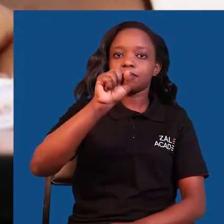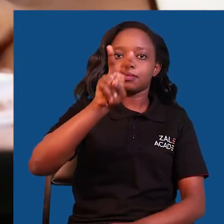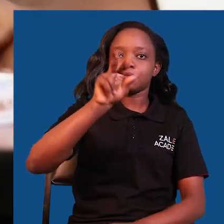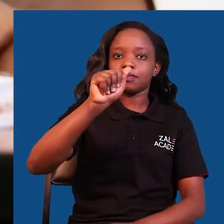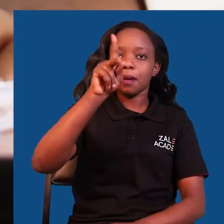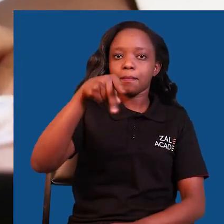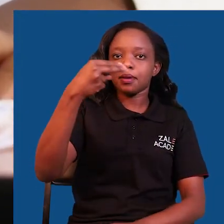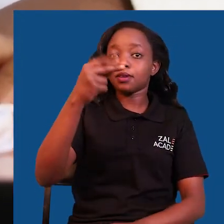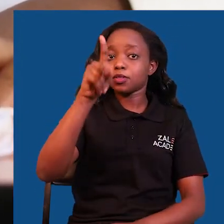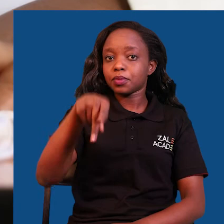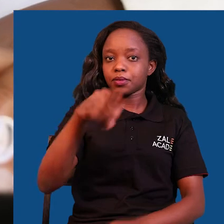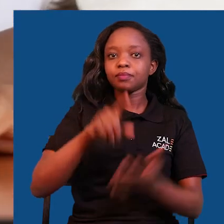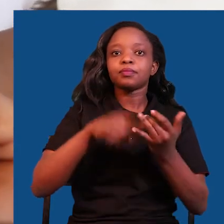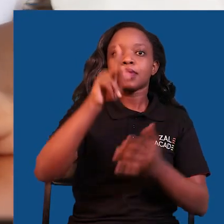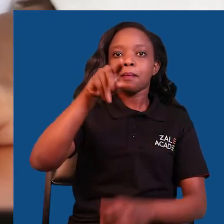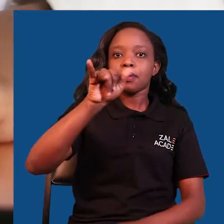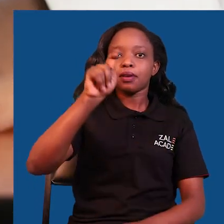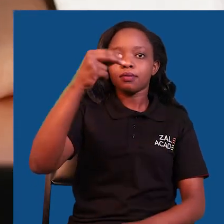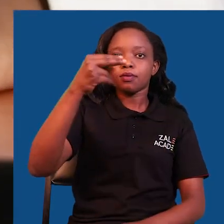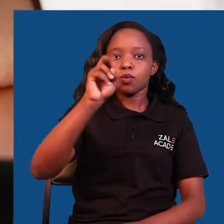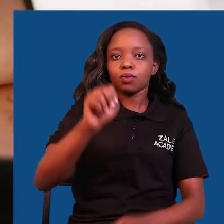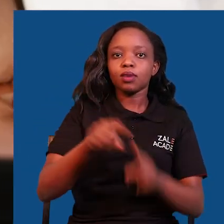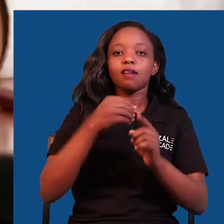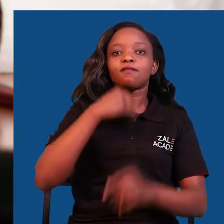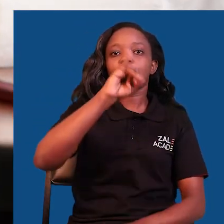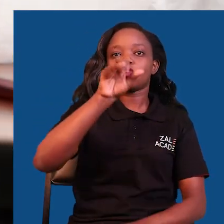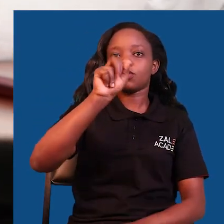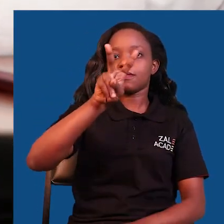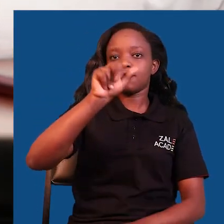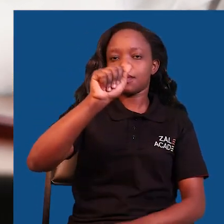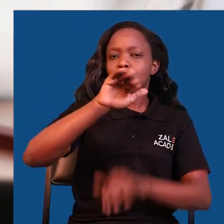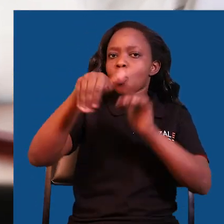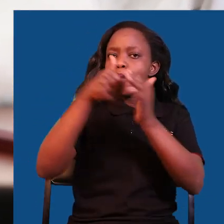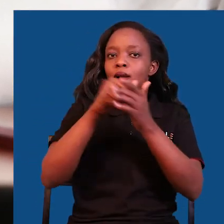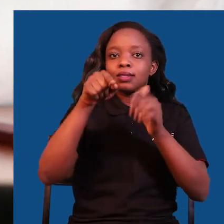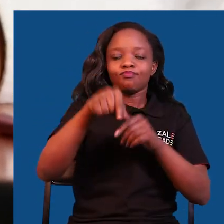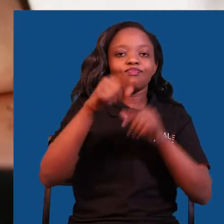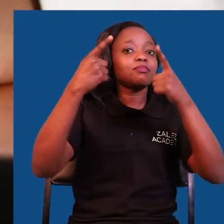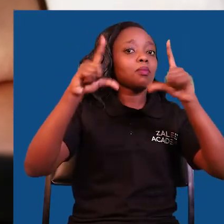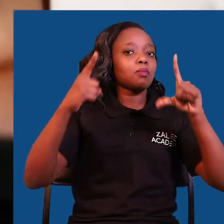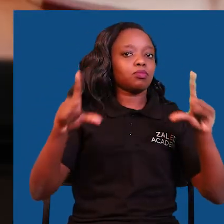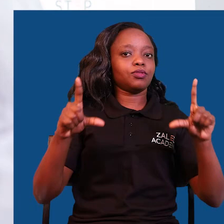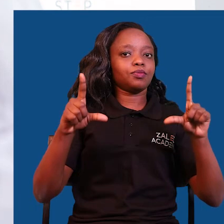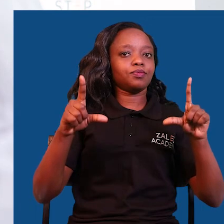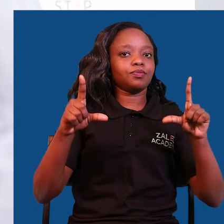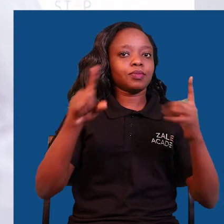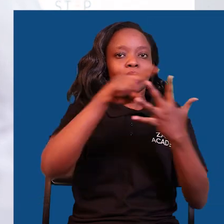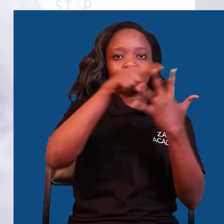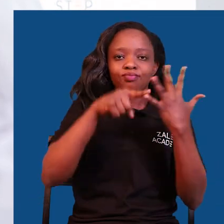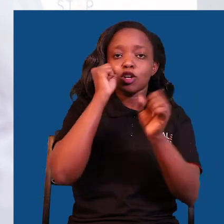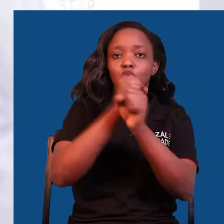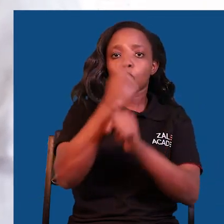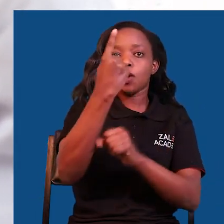Java, we have PHP, we have Python, we have C#, and we have JavaScript. All these are languages, and these languages, they